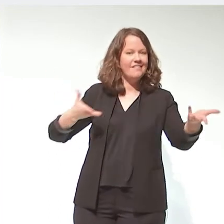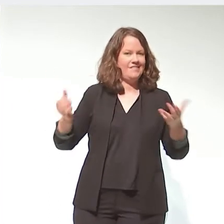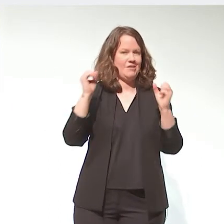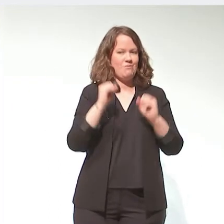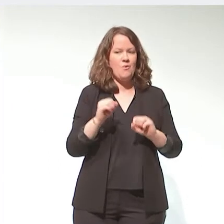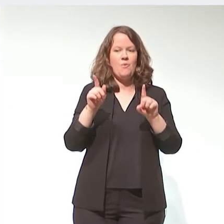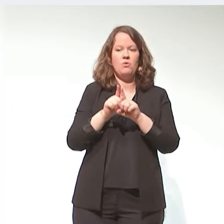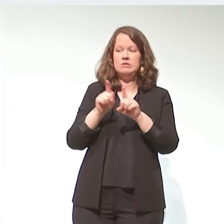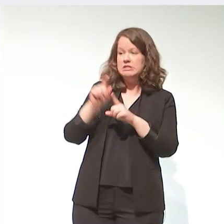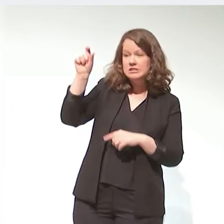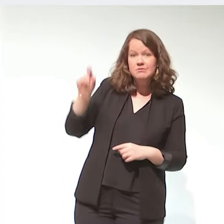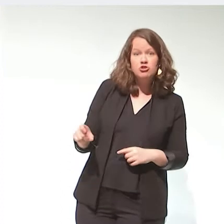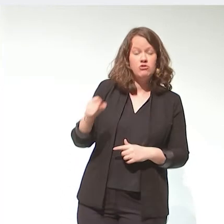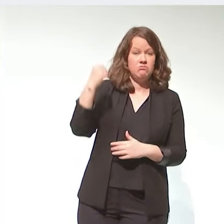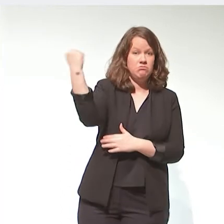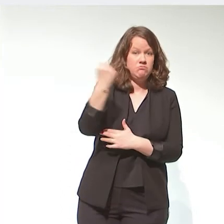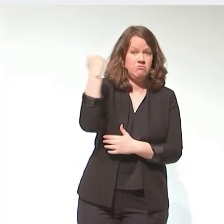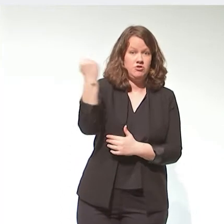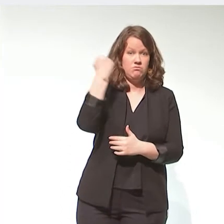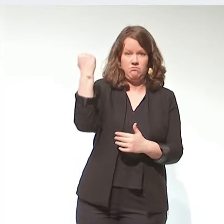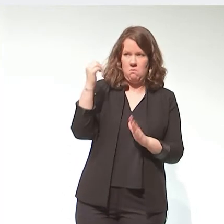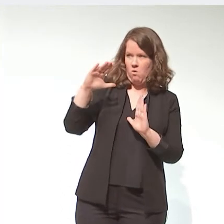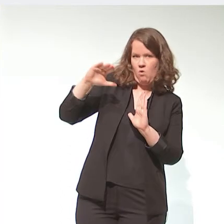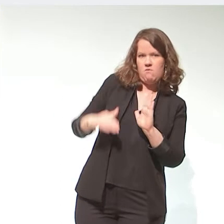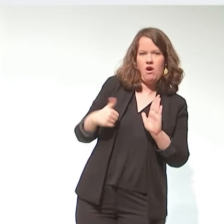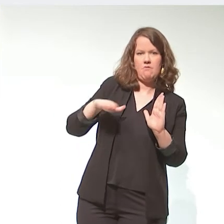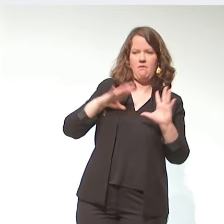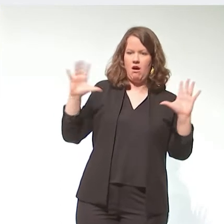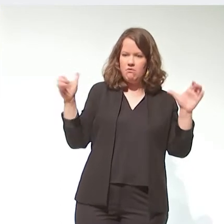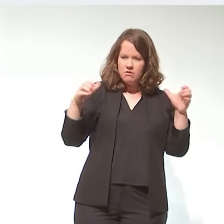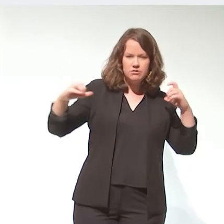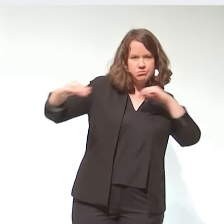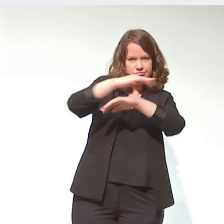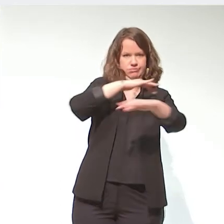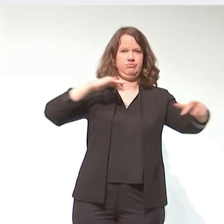is actually concerning all disadvantaged groups that we can see in learning.